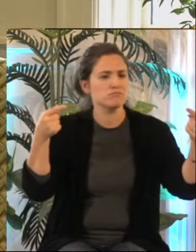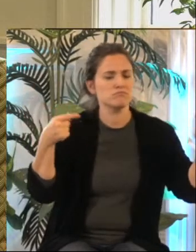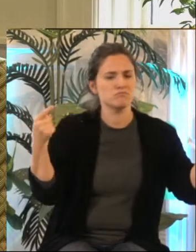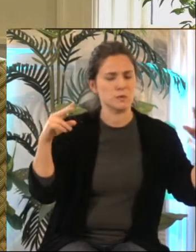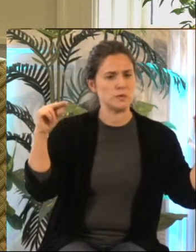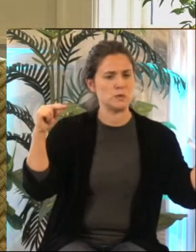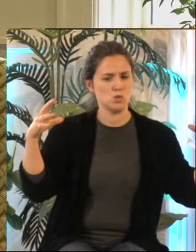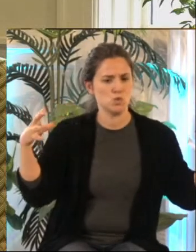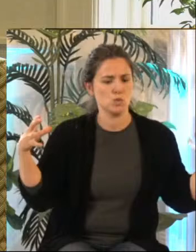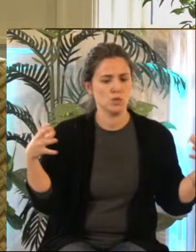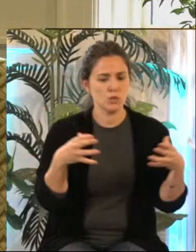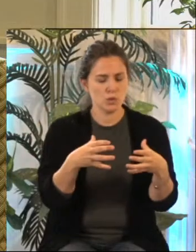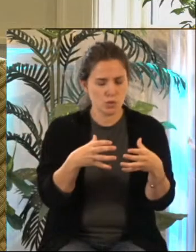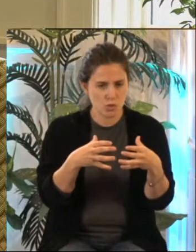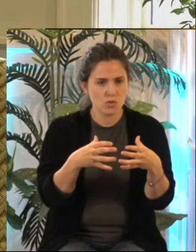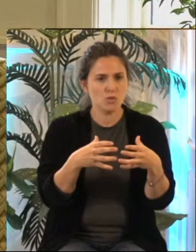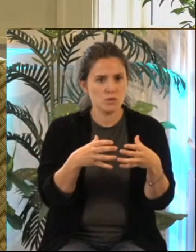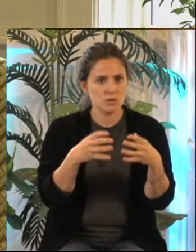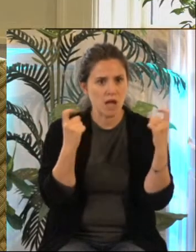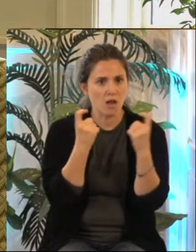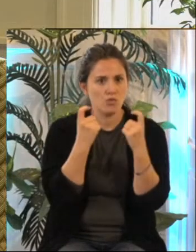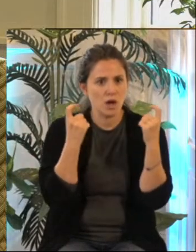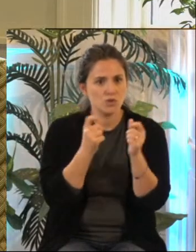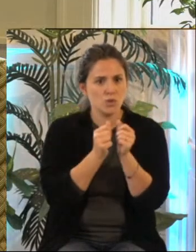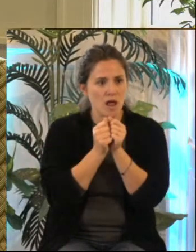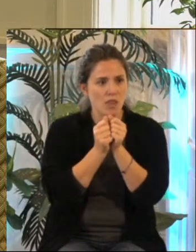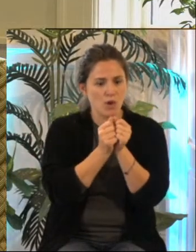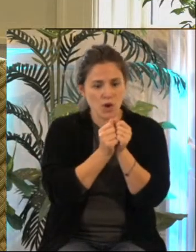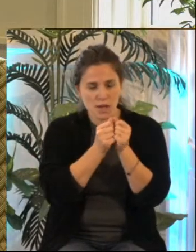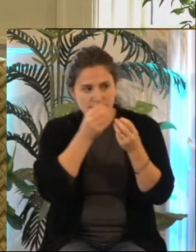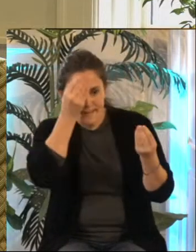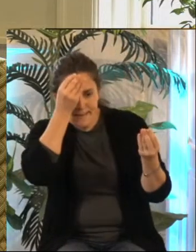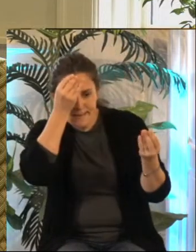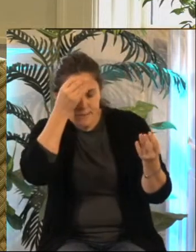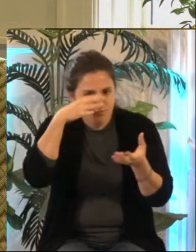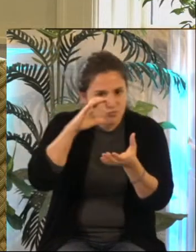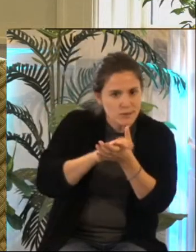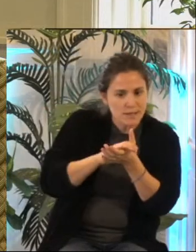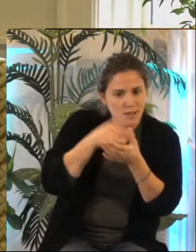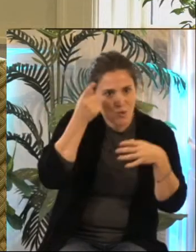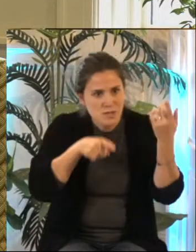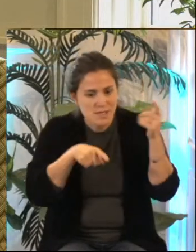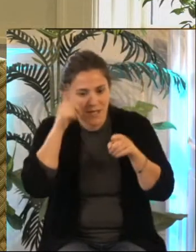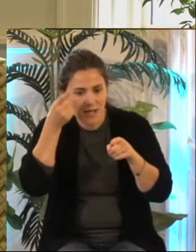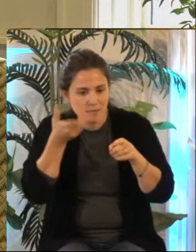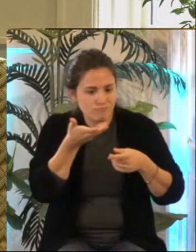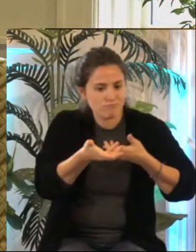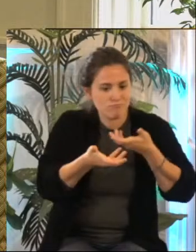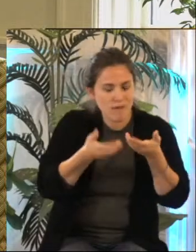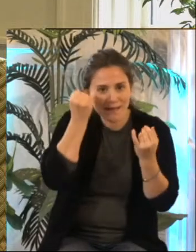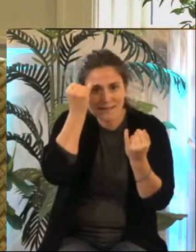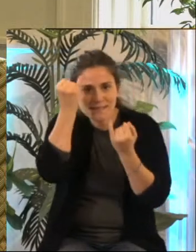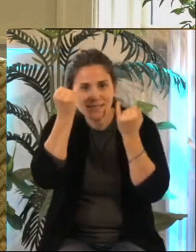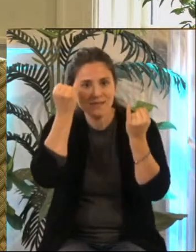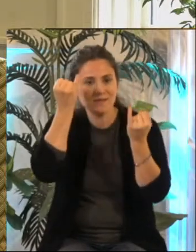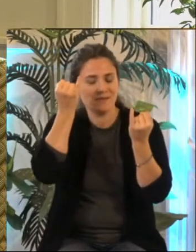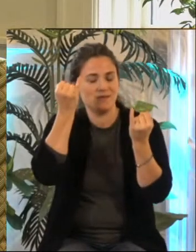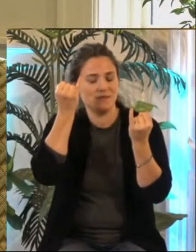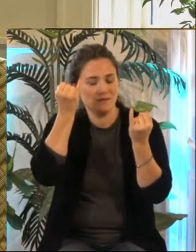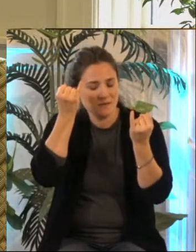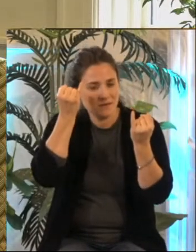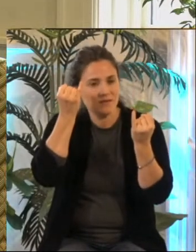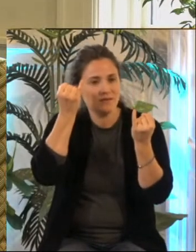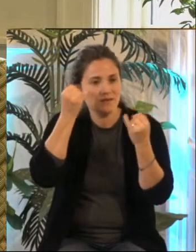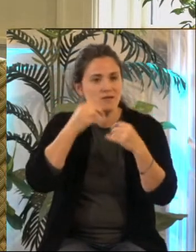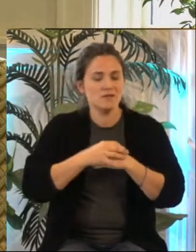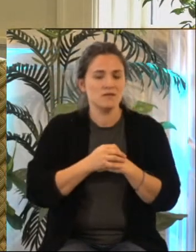celebration. And coming together across our differences of belief and faith and ethnicity and background and